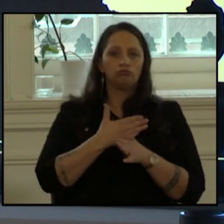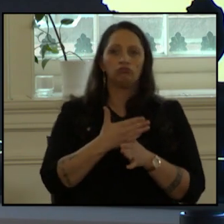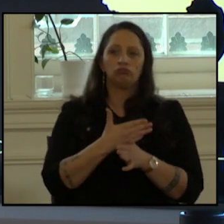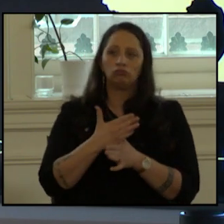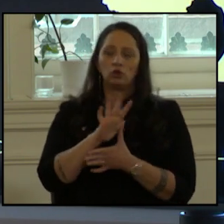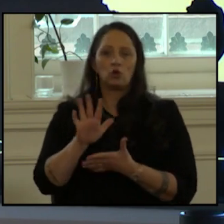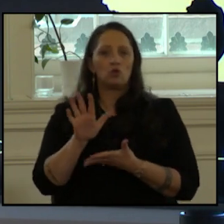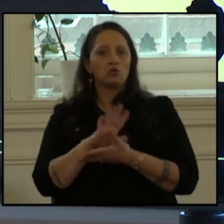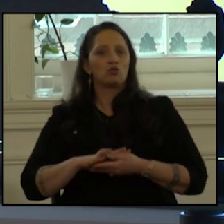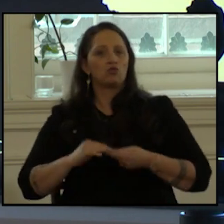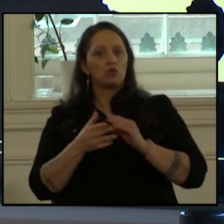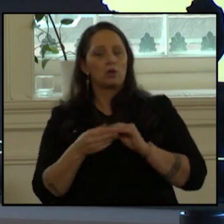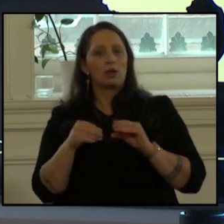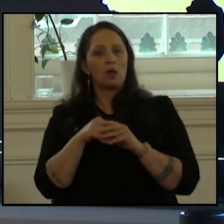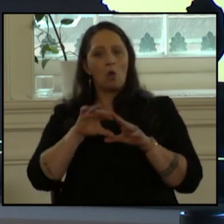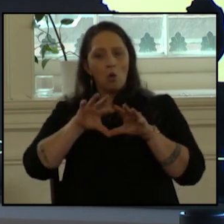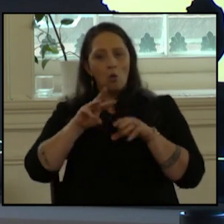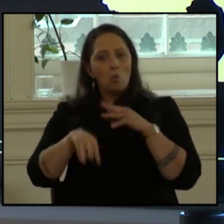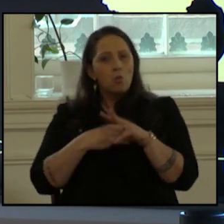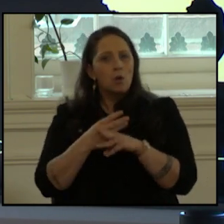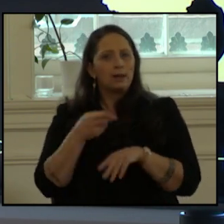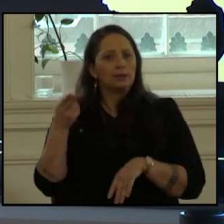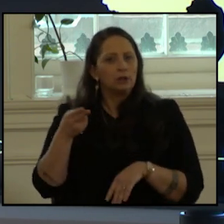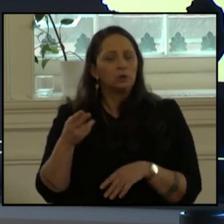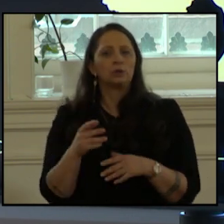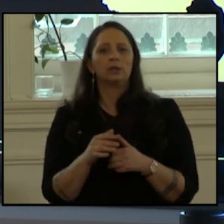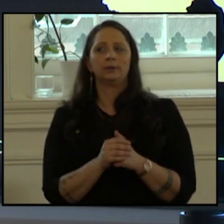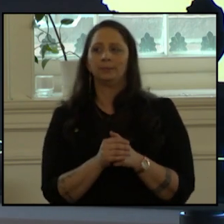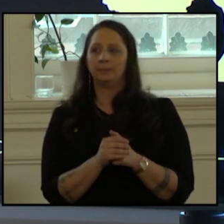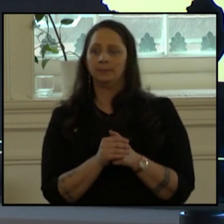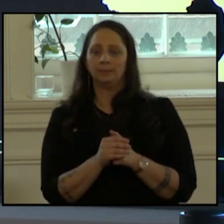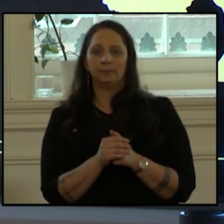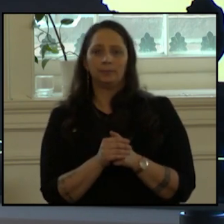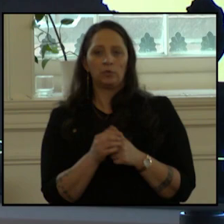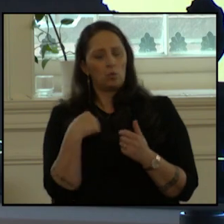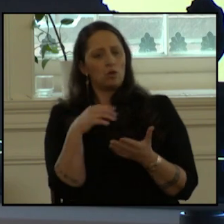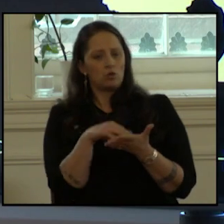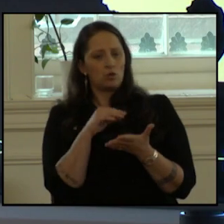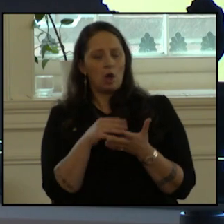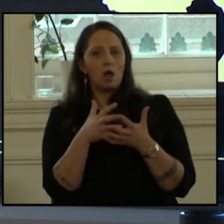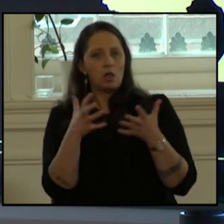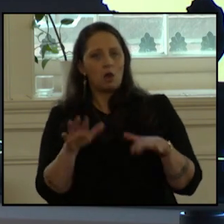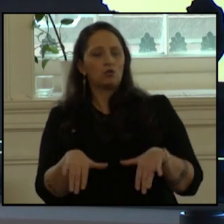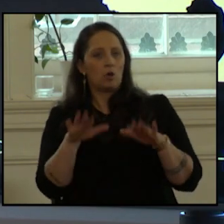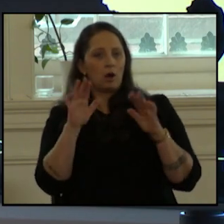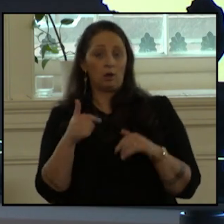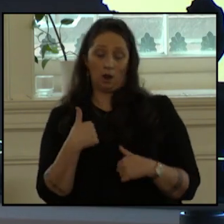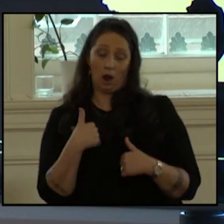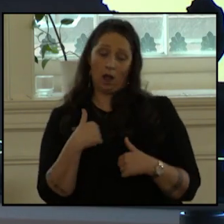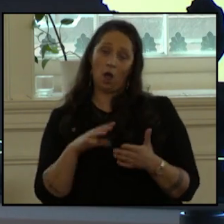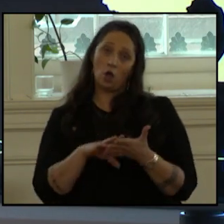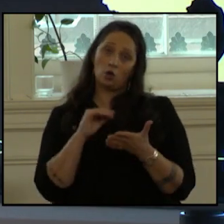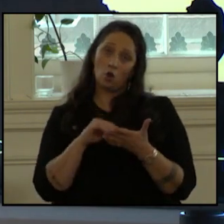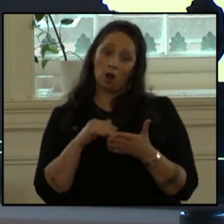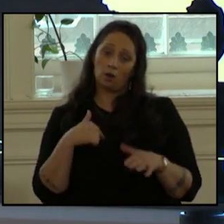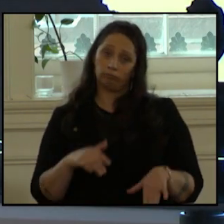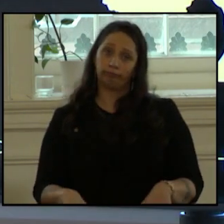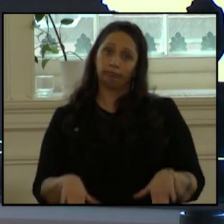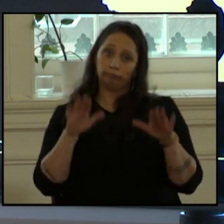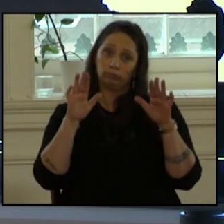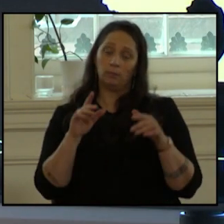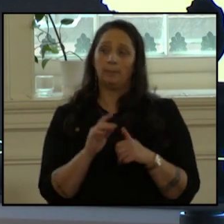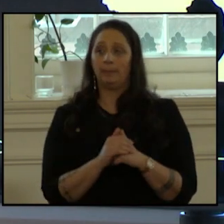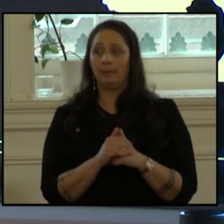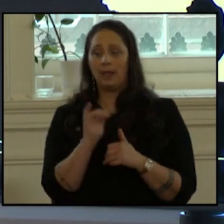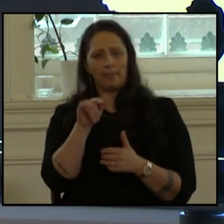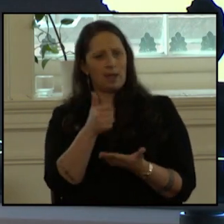stories in her oral histories. And so we learned a lot growing up. I learned a lot going back. And then